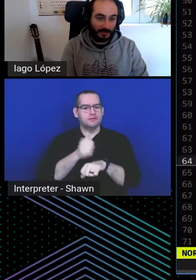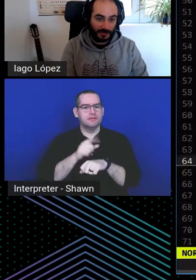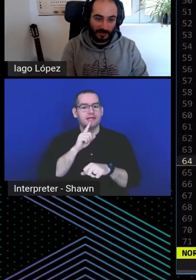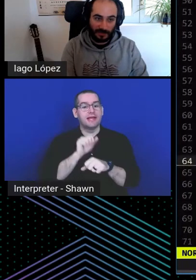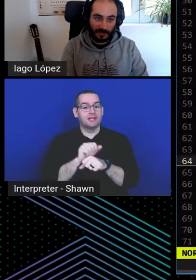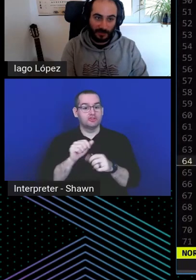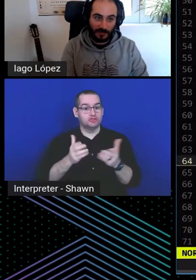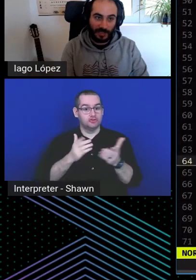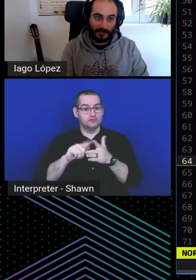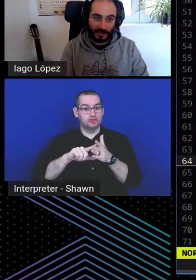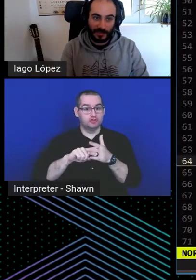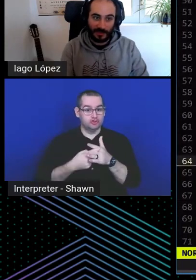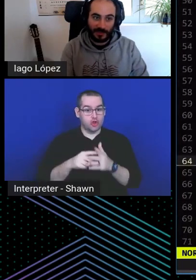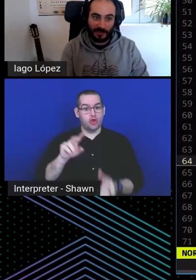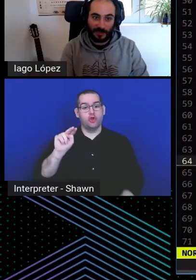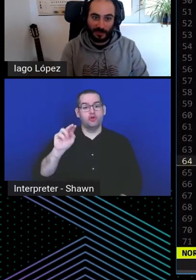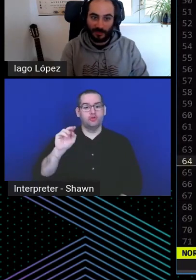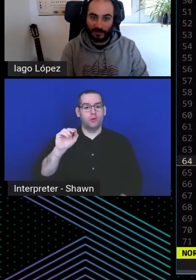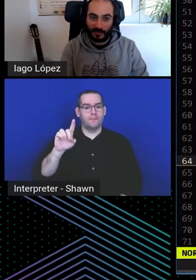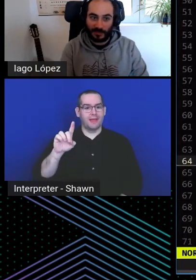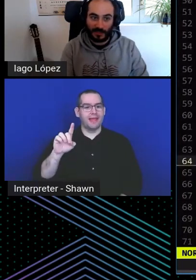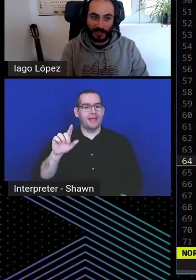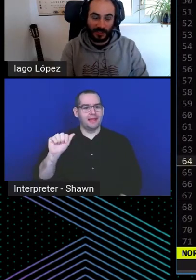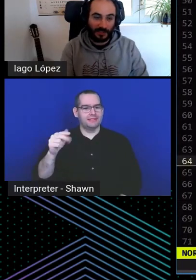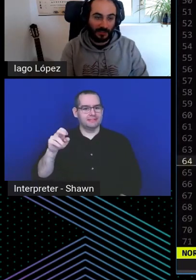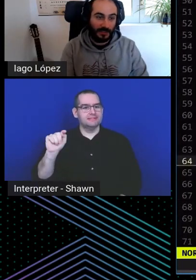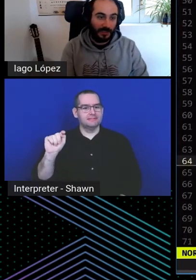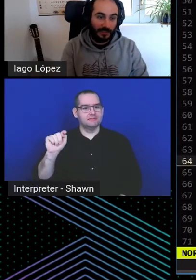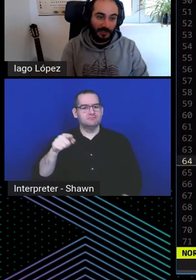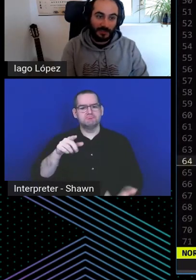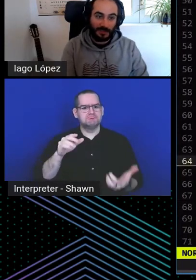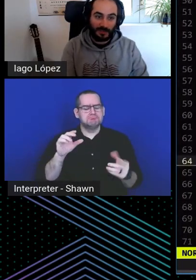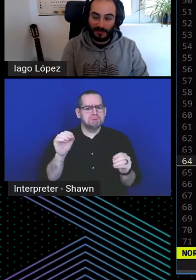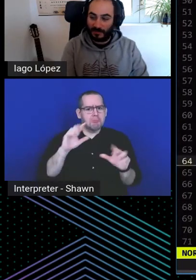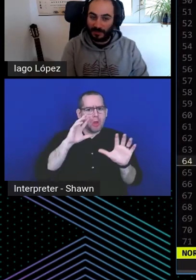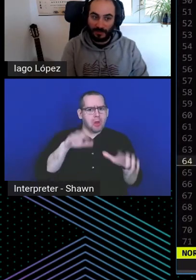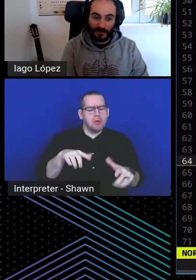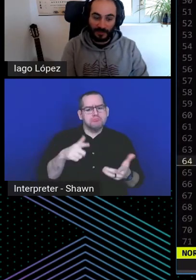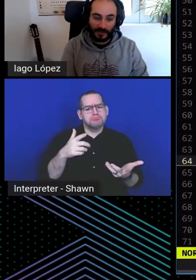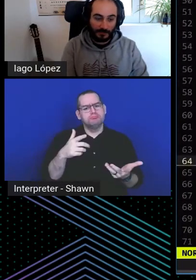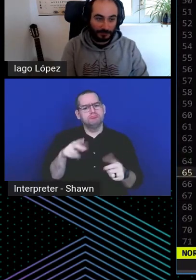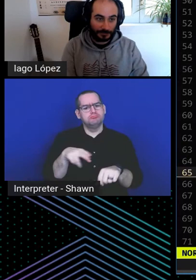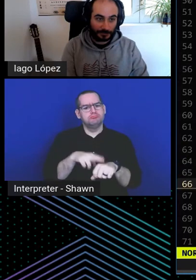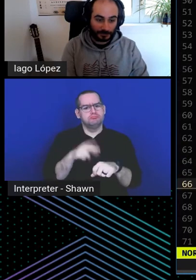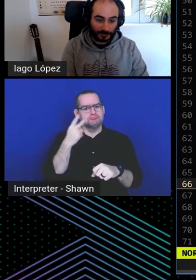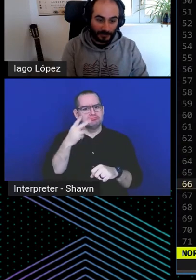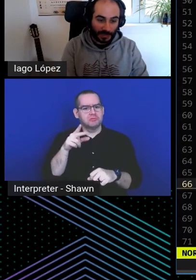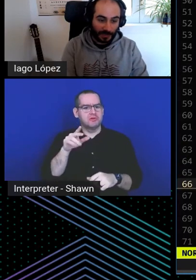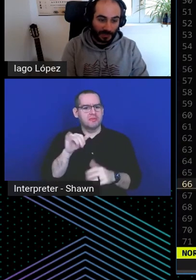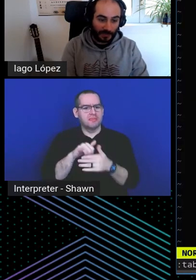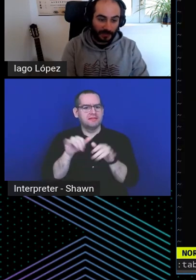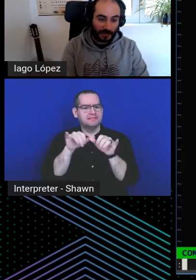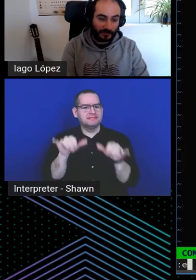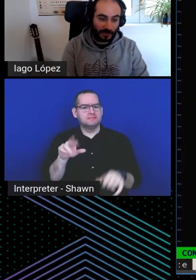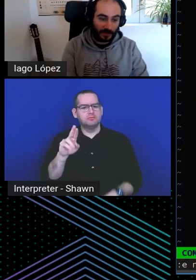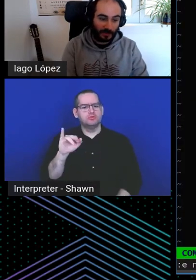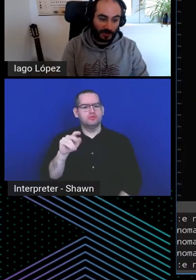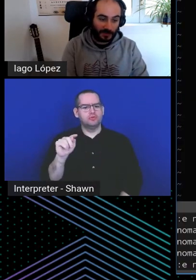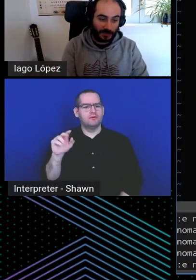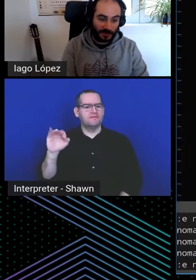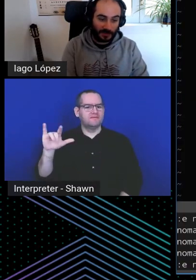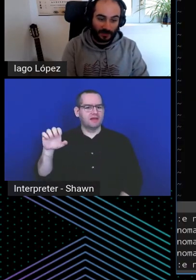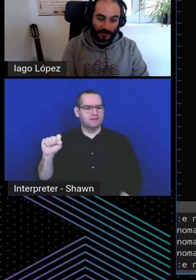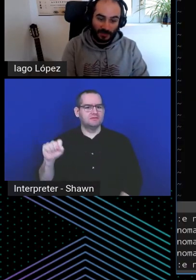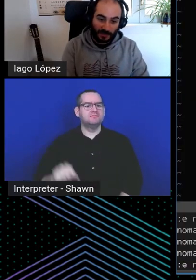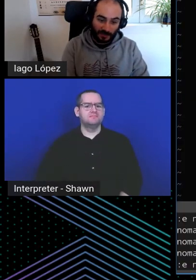agent. So yeah, as you see, nothing too shocking here. It's just a systemd unit file. And if we go